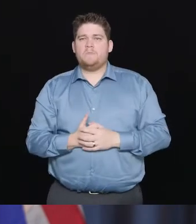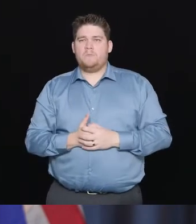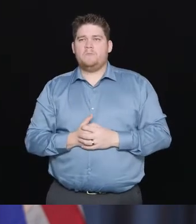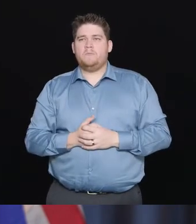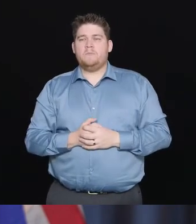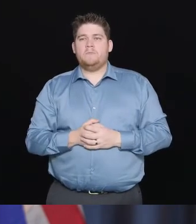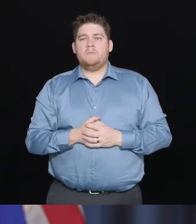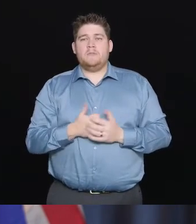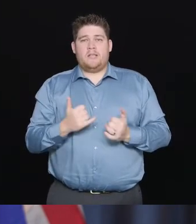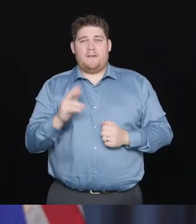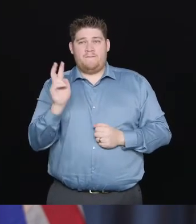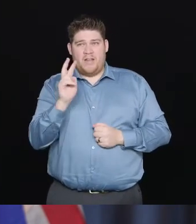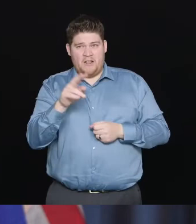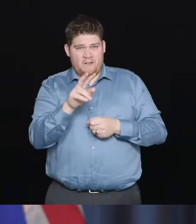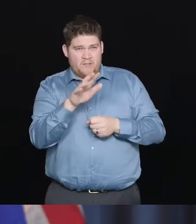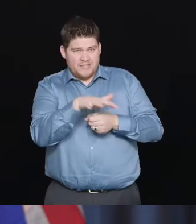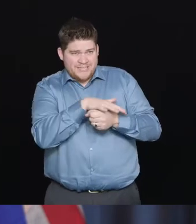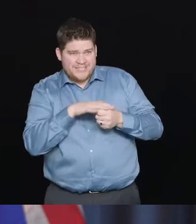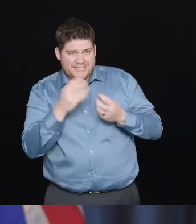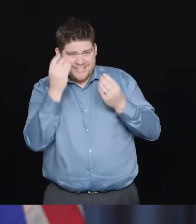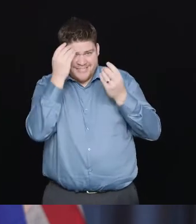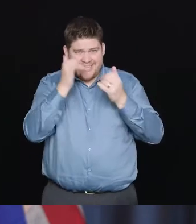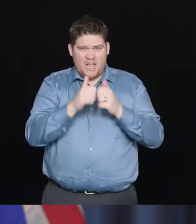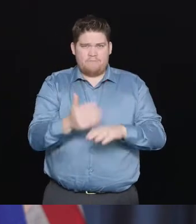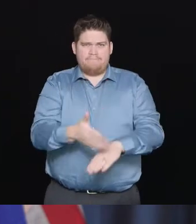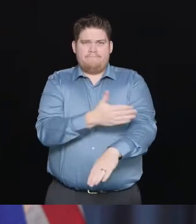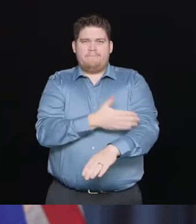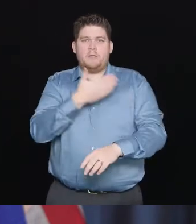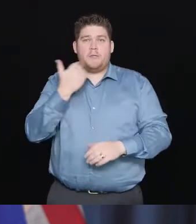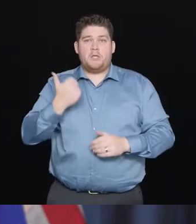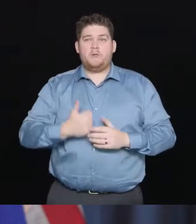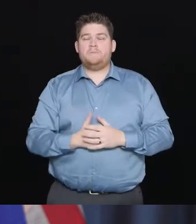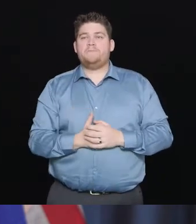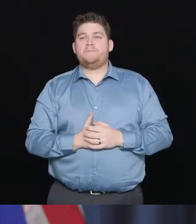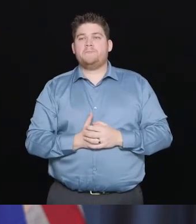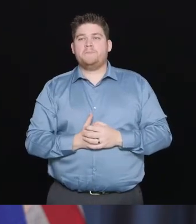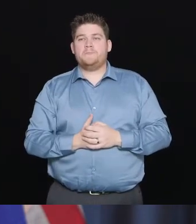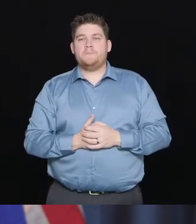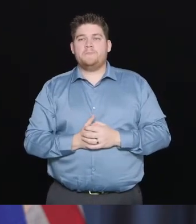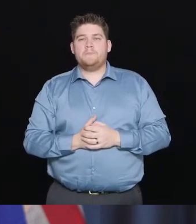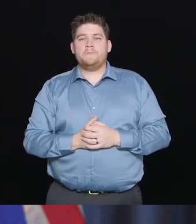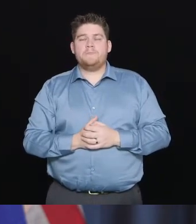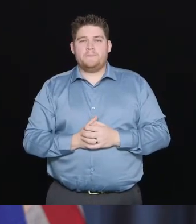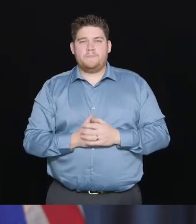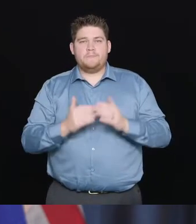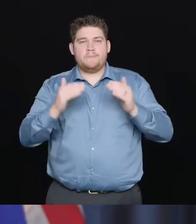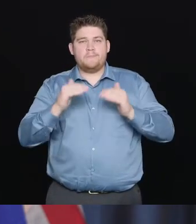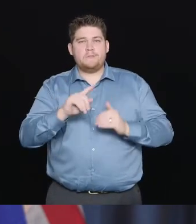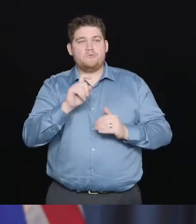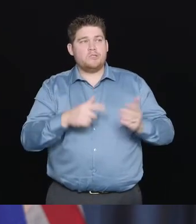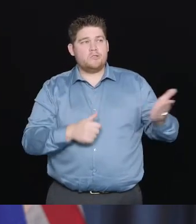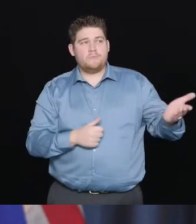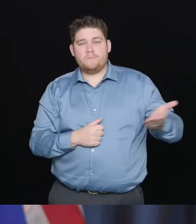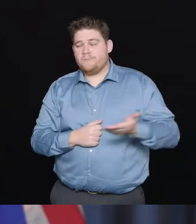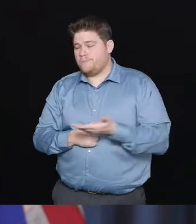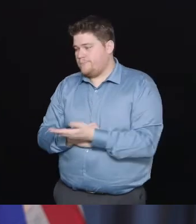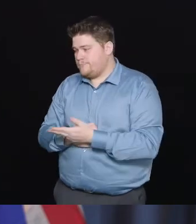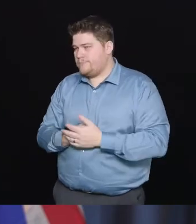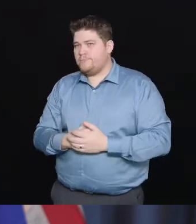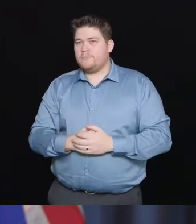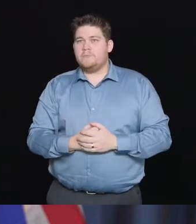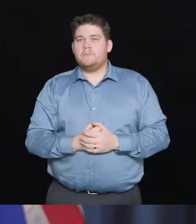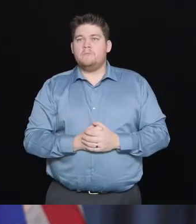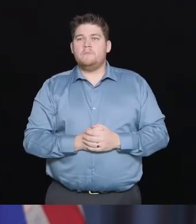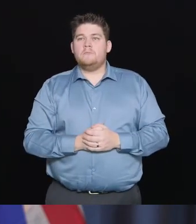Gail Johnson, Yahoo News. Go ahead, Gail. Thank you. Dr. Henry, my question pertains to babies, so children under 1 year of